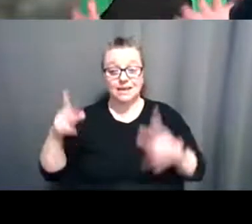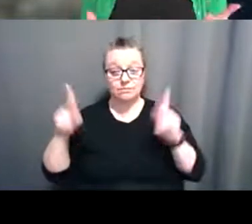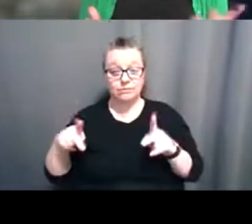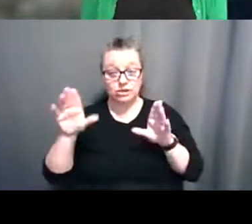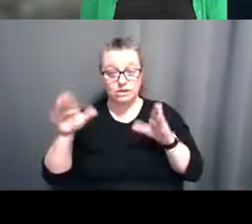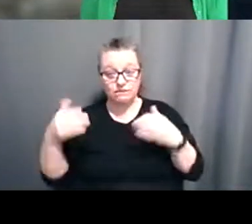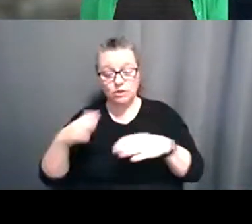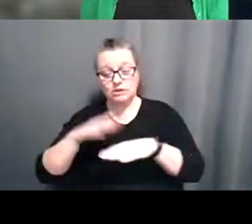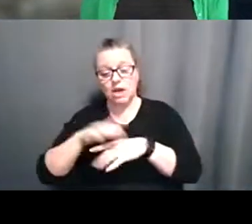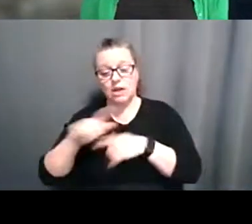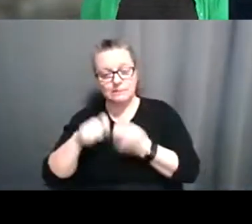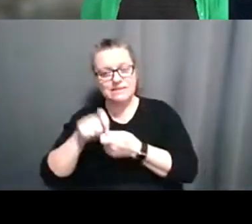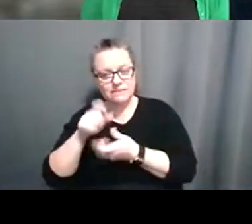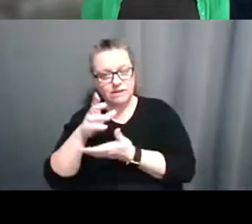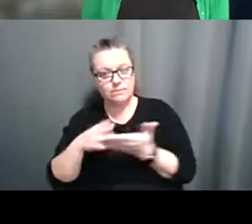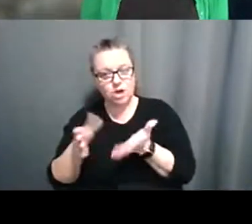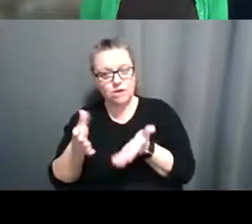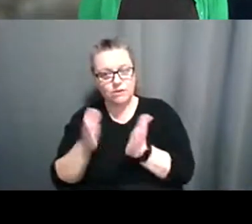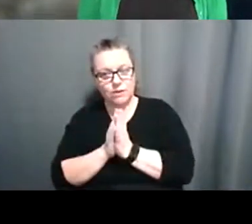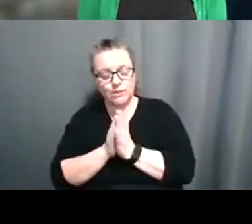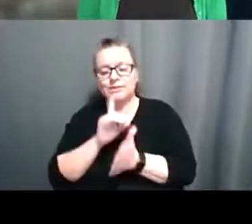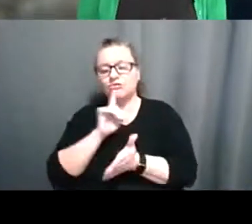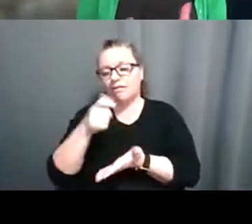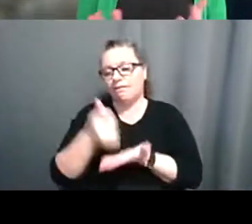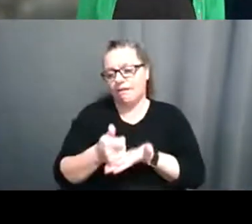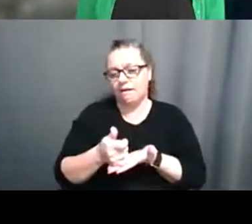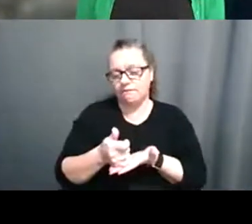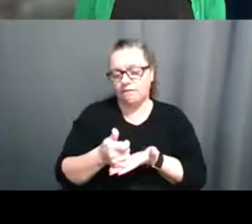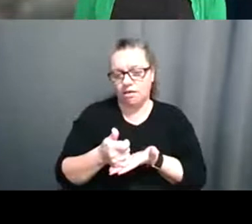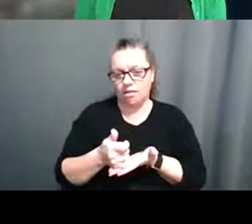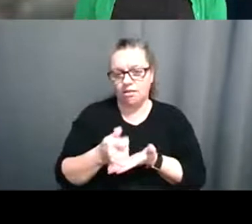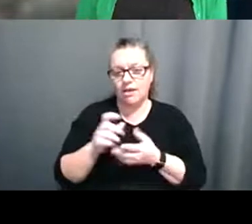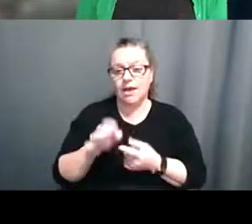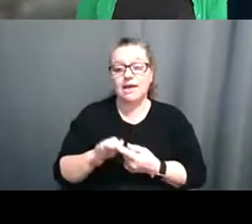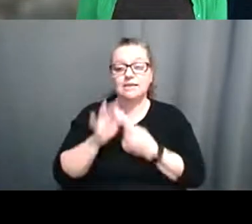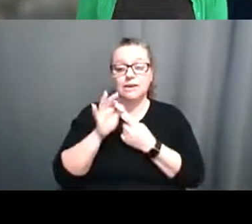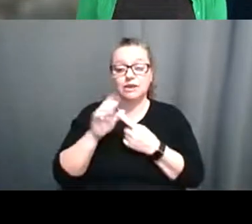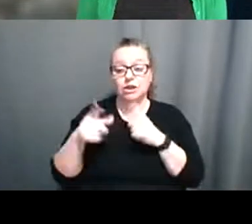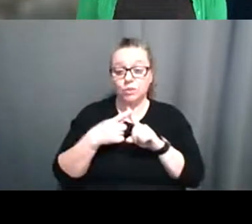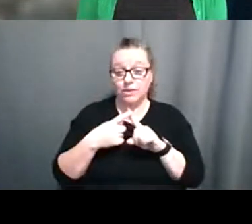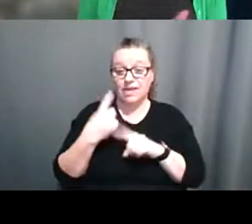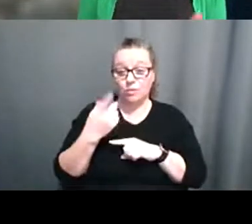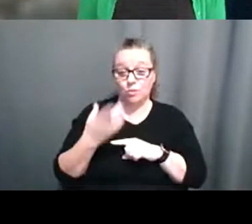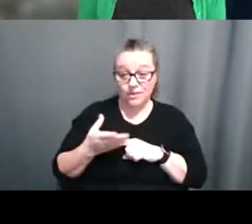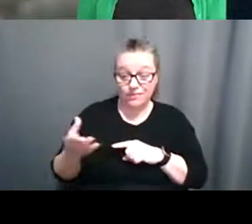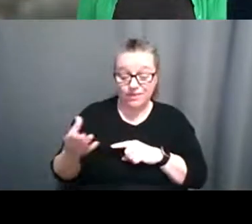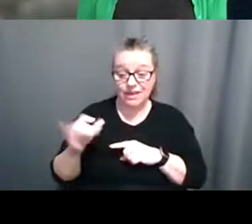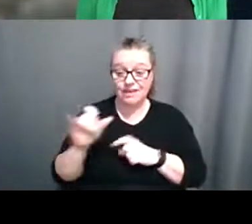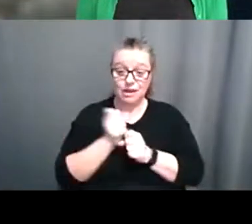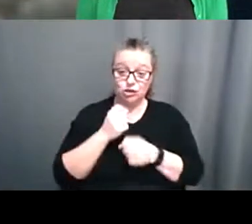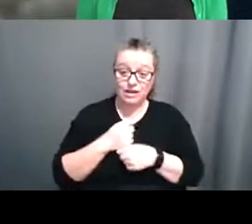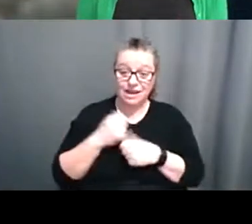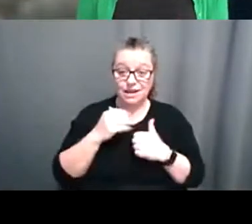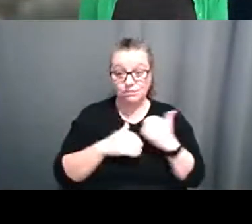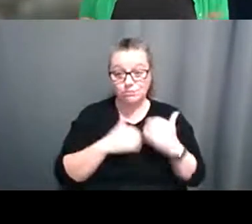a specific aspect of the request is really helpful, especially when that one thing, such as creating a process